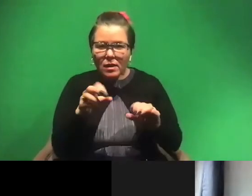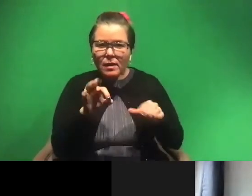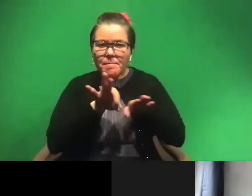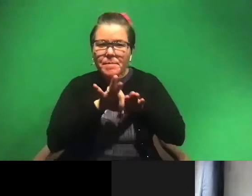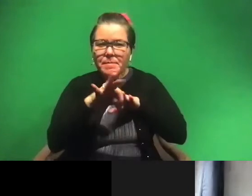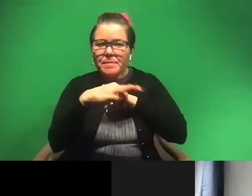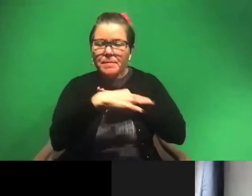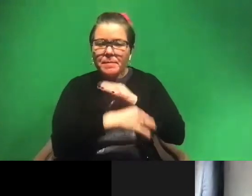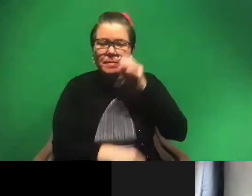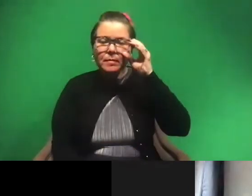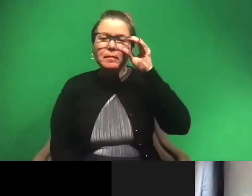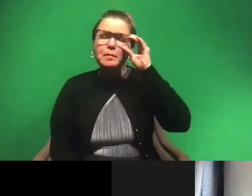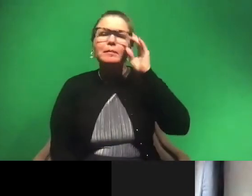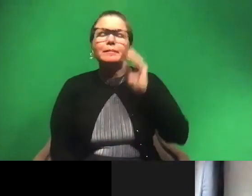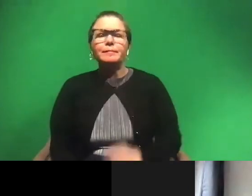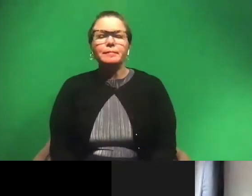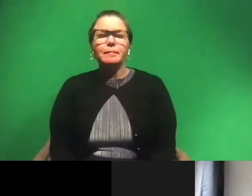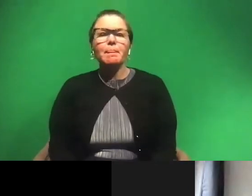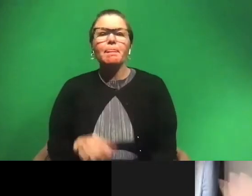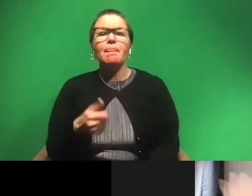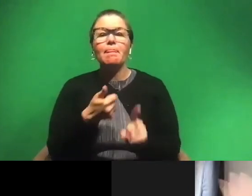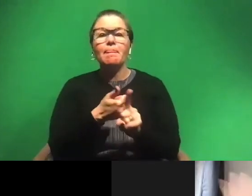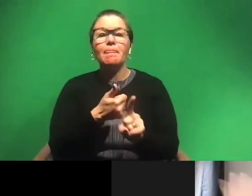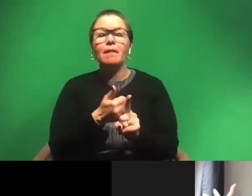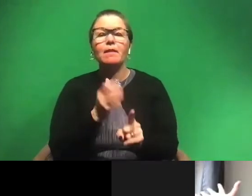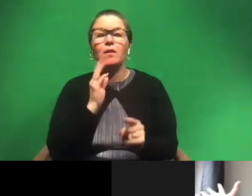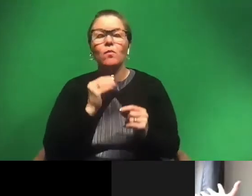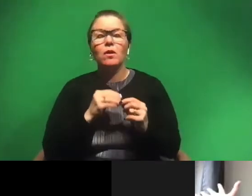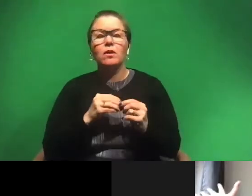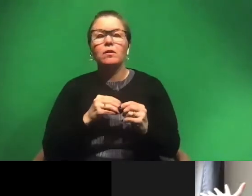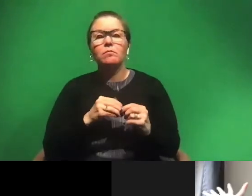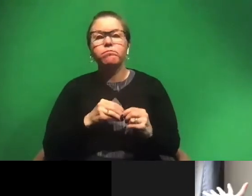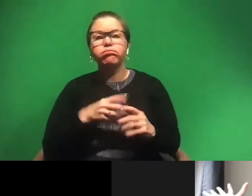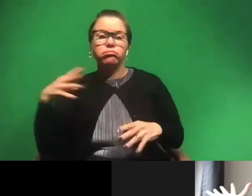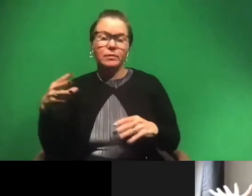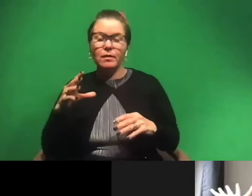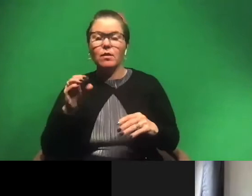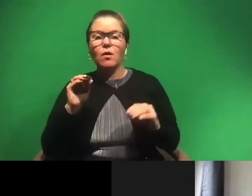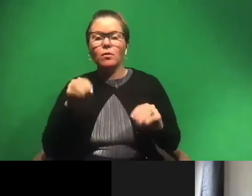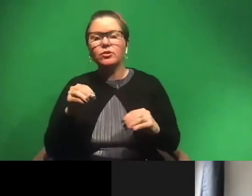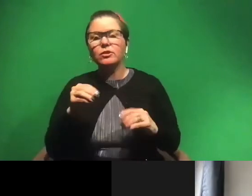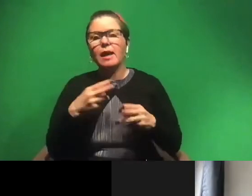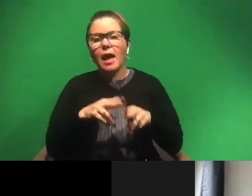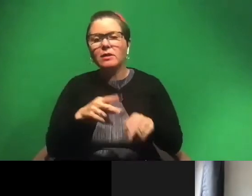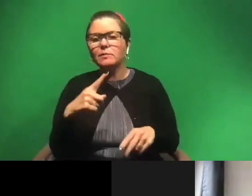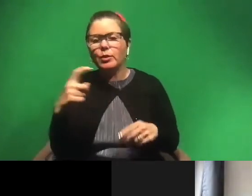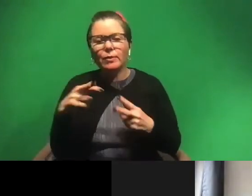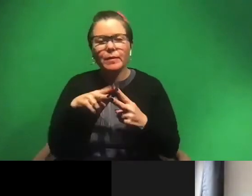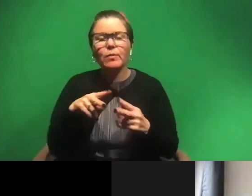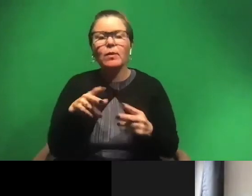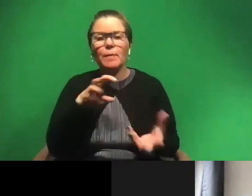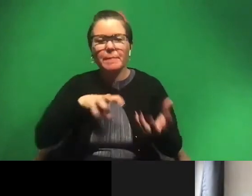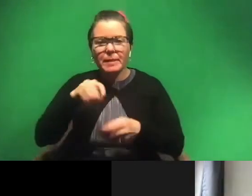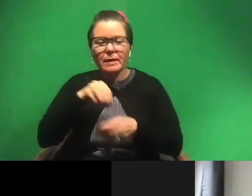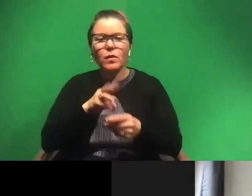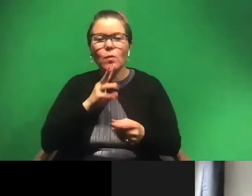And abalone will poof out into the ocean, either eggs or sperm, and they will mix in the water, make new